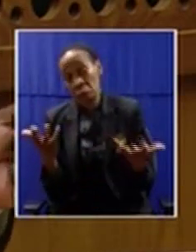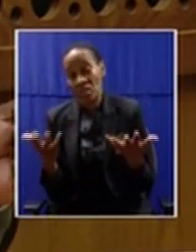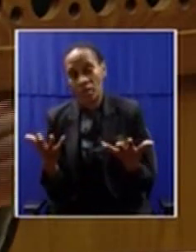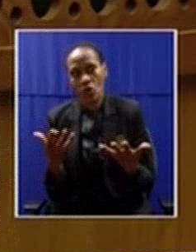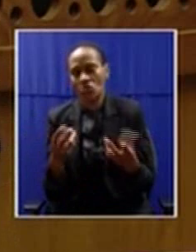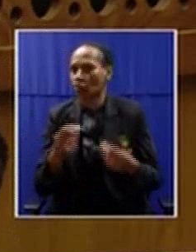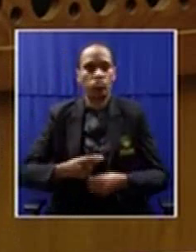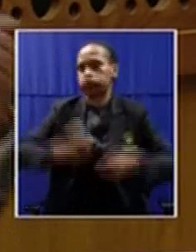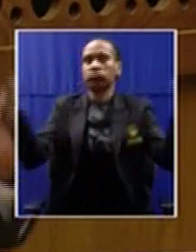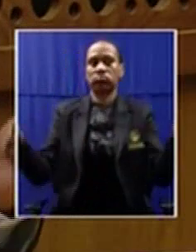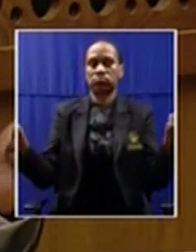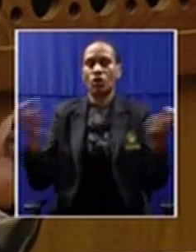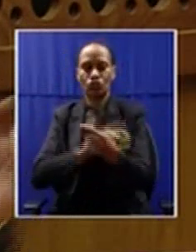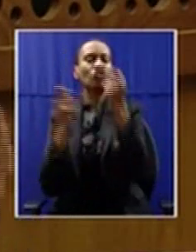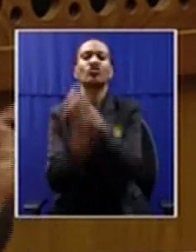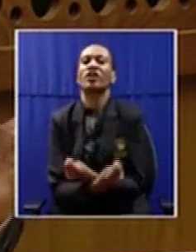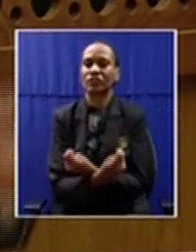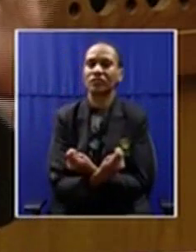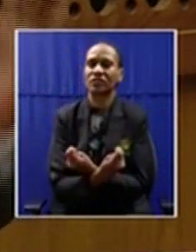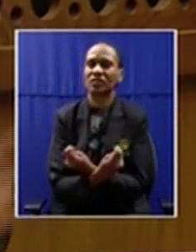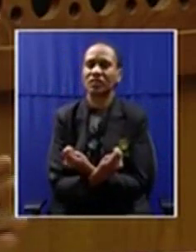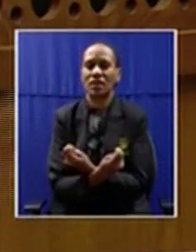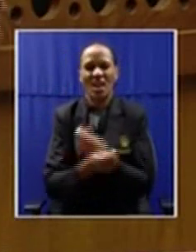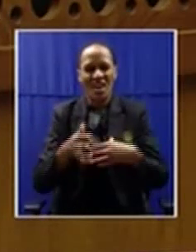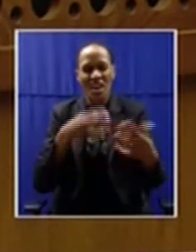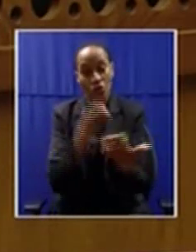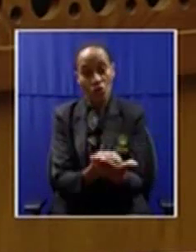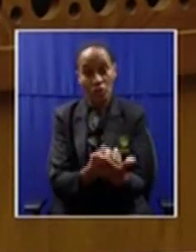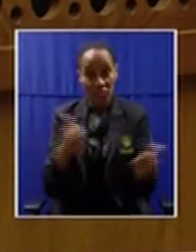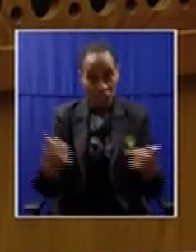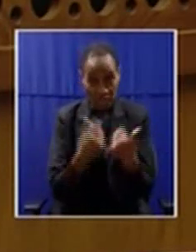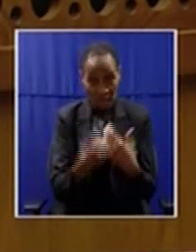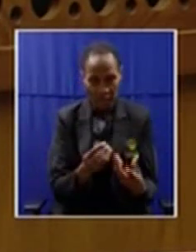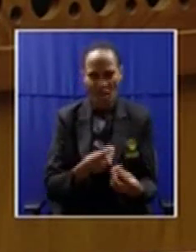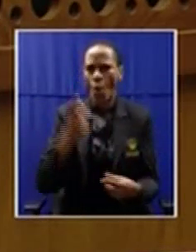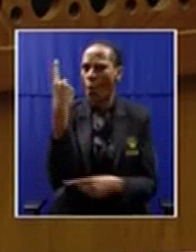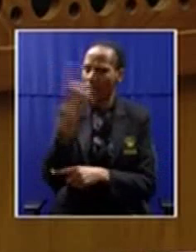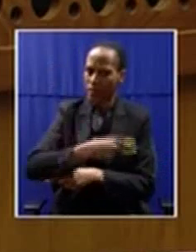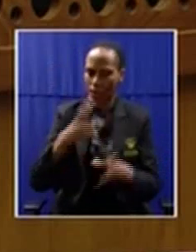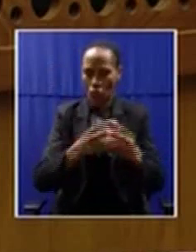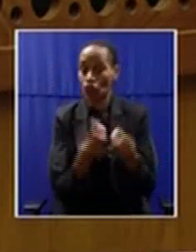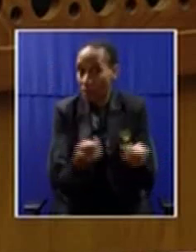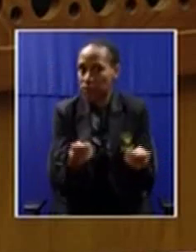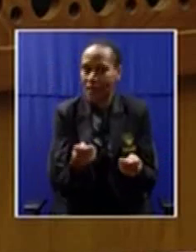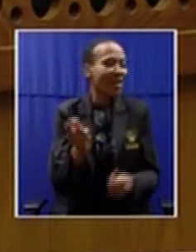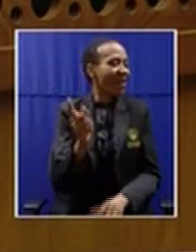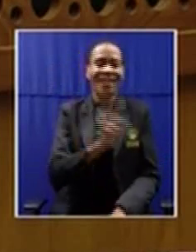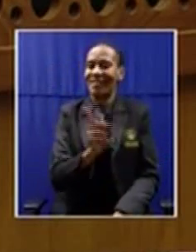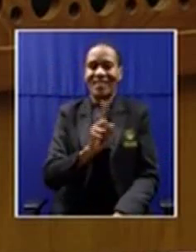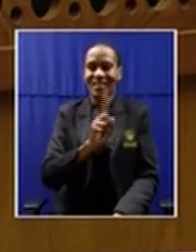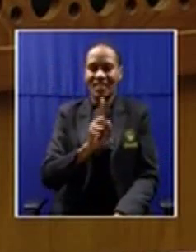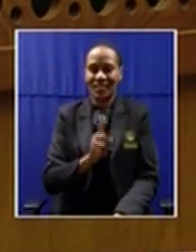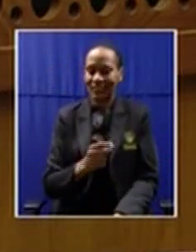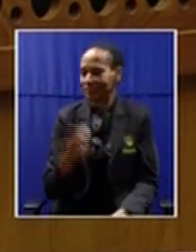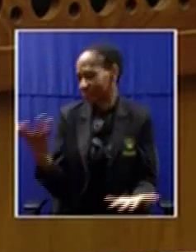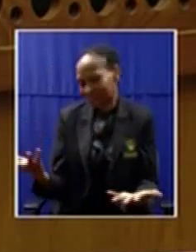wand and change the trajectory of our economy overnight, I should disappoint you, it's not going to be